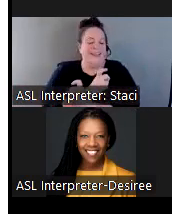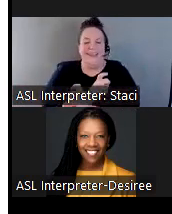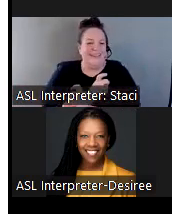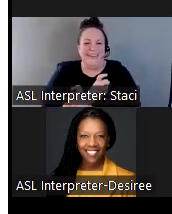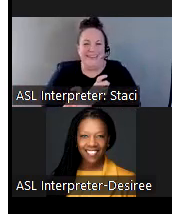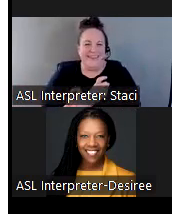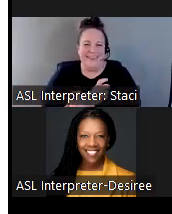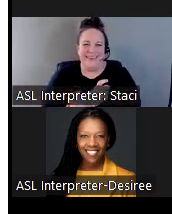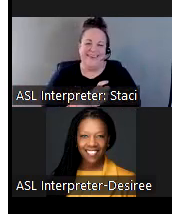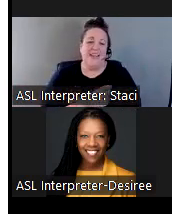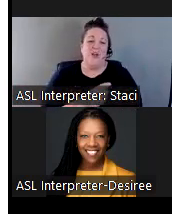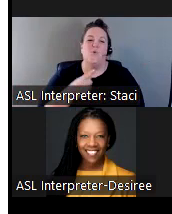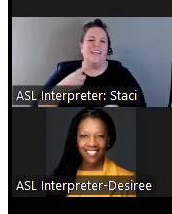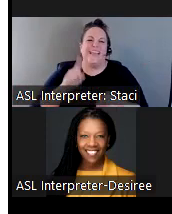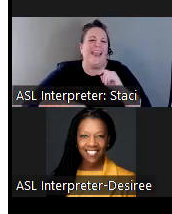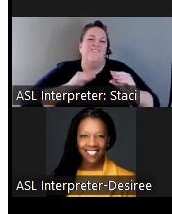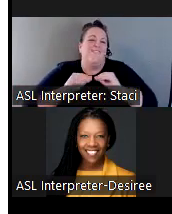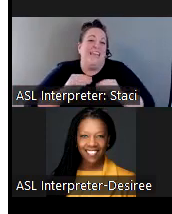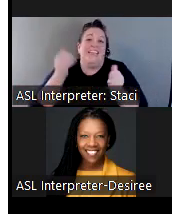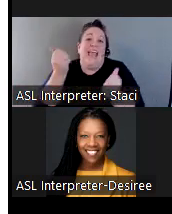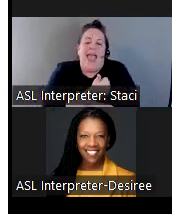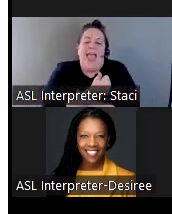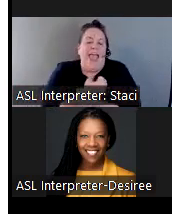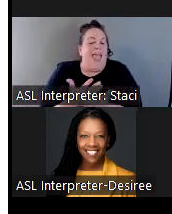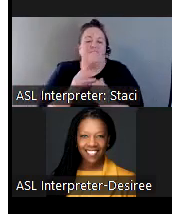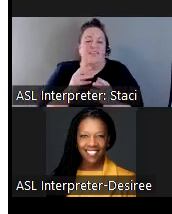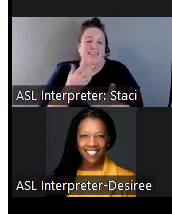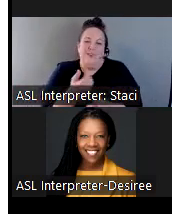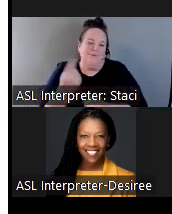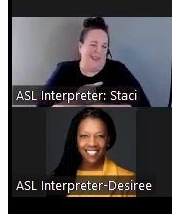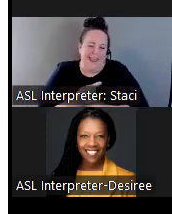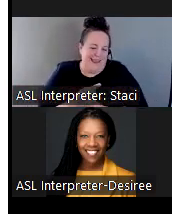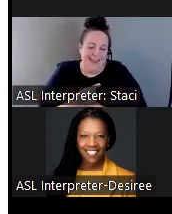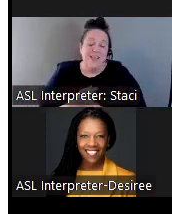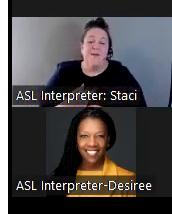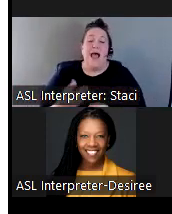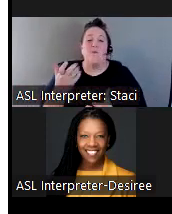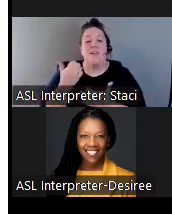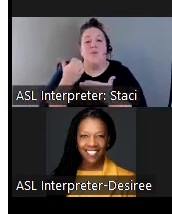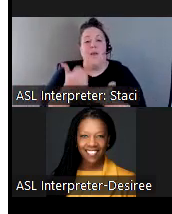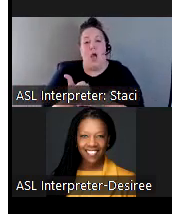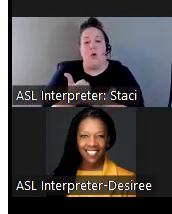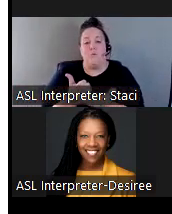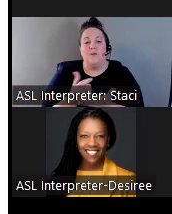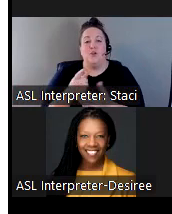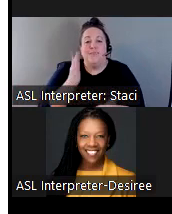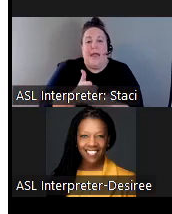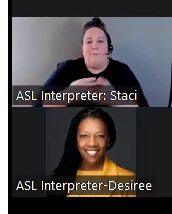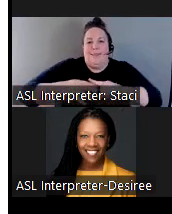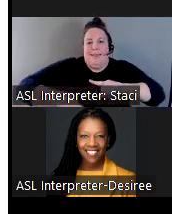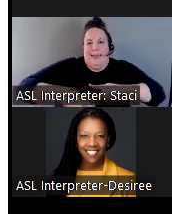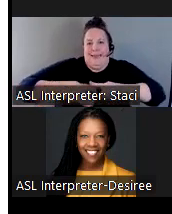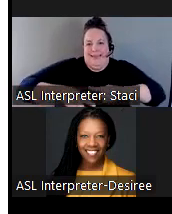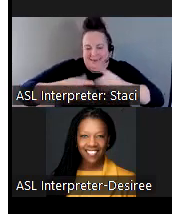able to fix every problem today. But what we want to do is equip you to plug some of those leaks. And so if